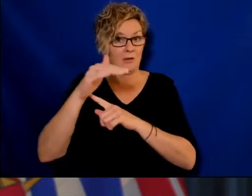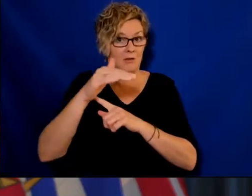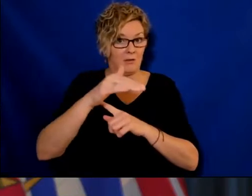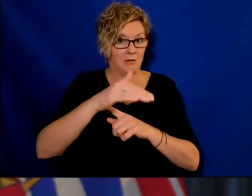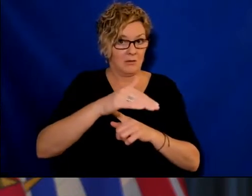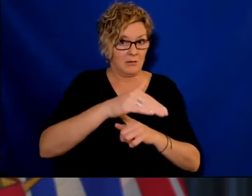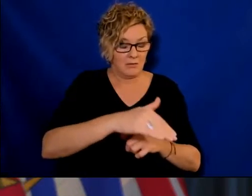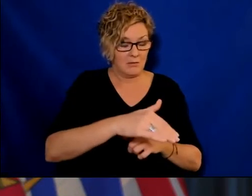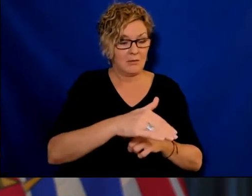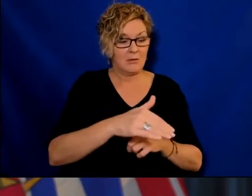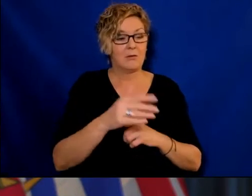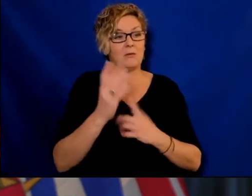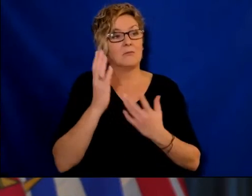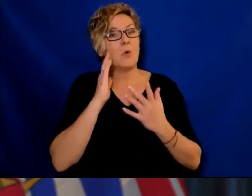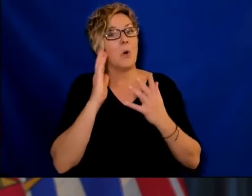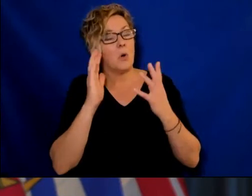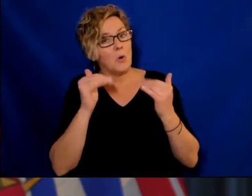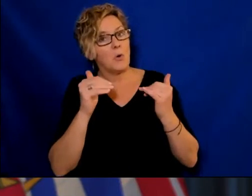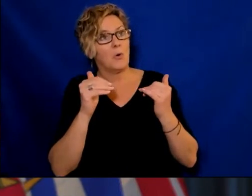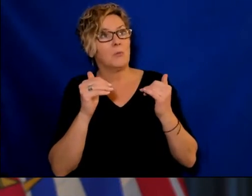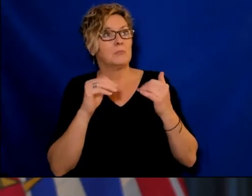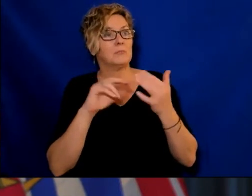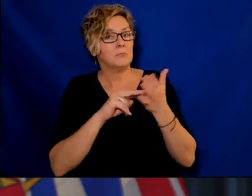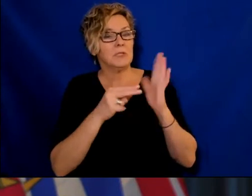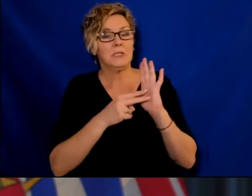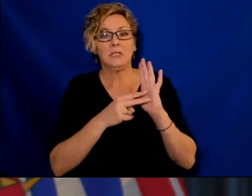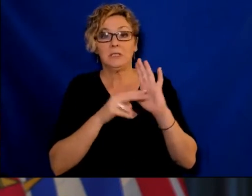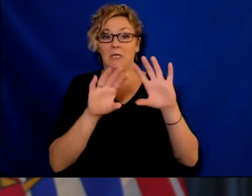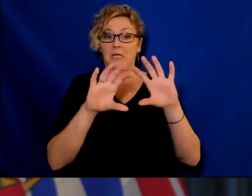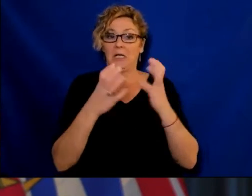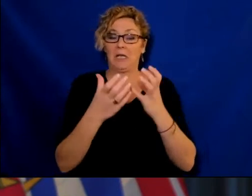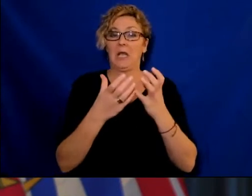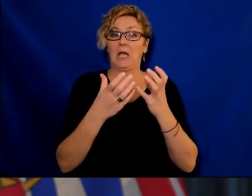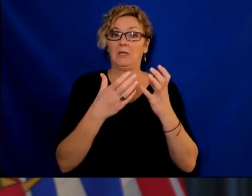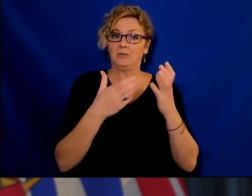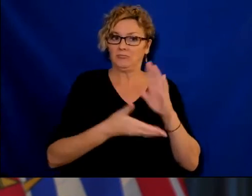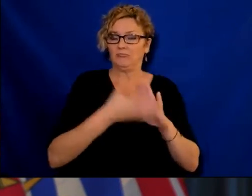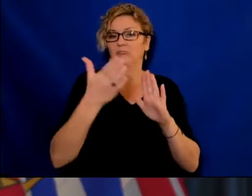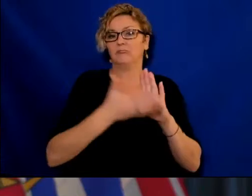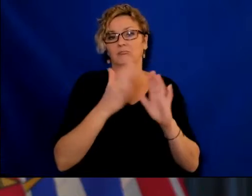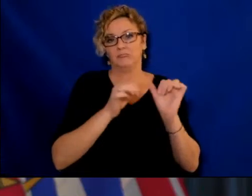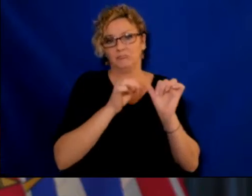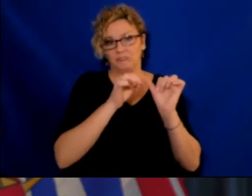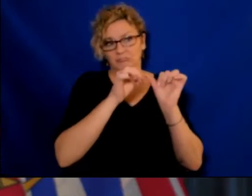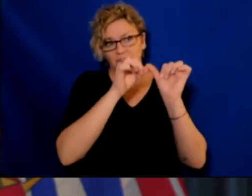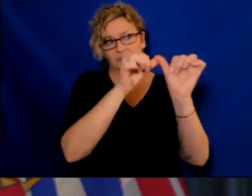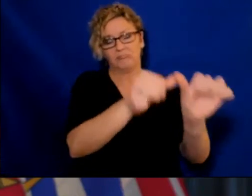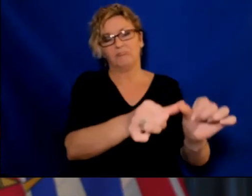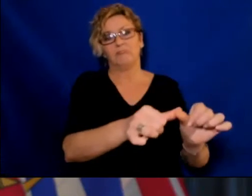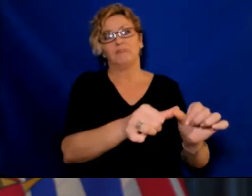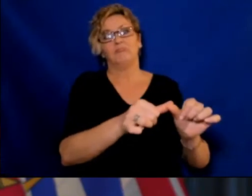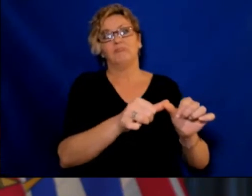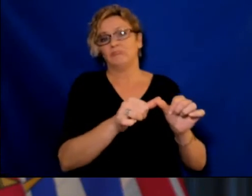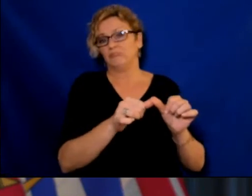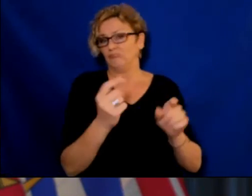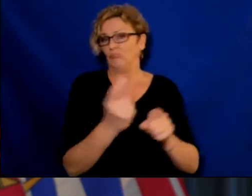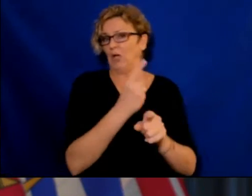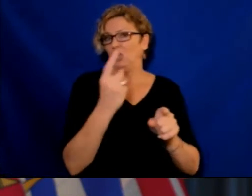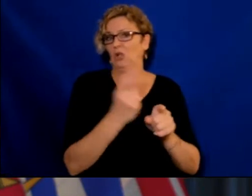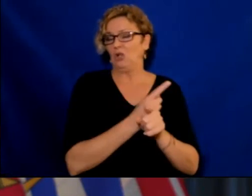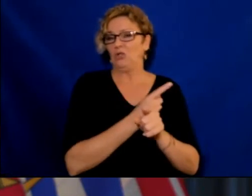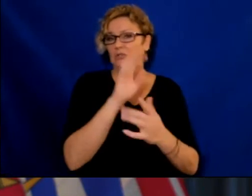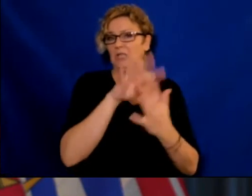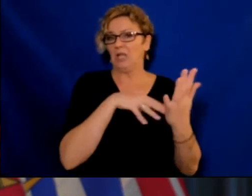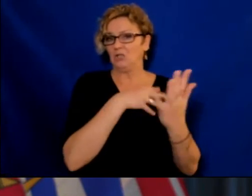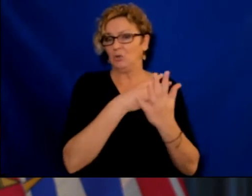in-classroom schooling going for children across the province. So there's other measures we're looking at as well. Across